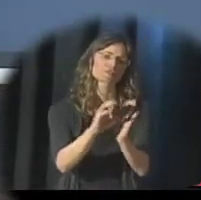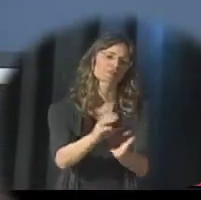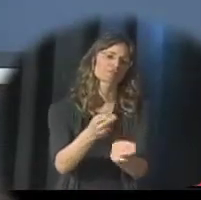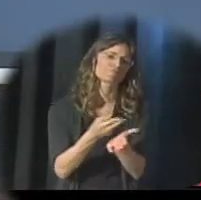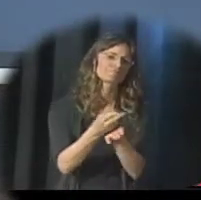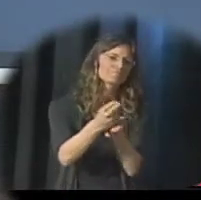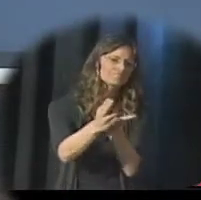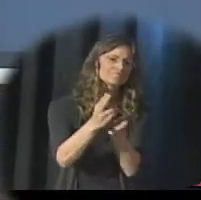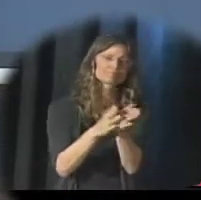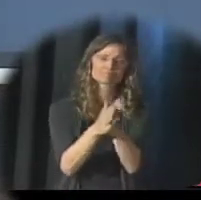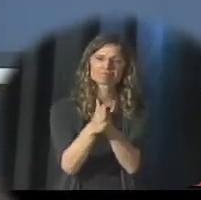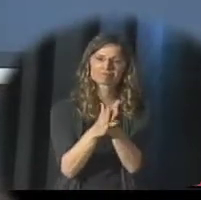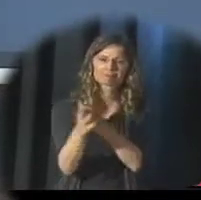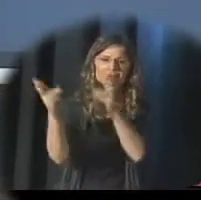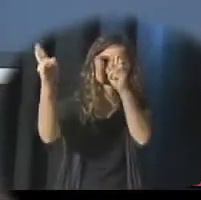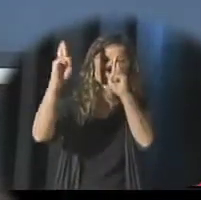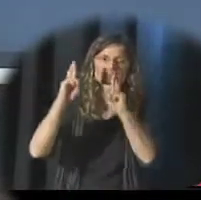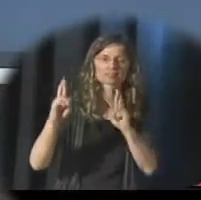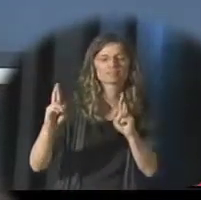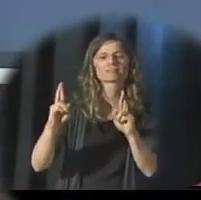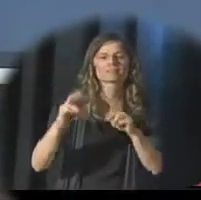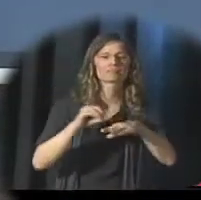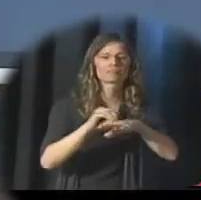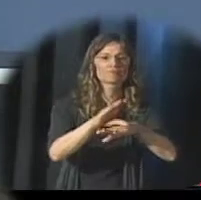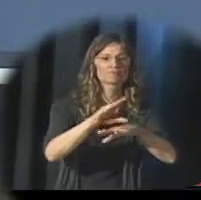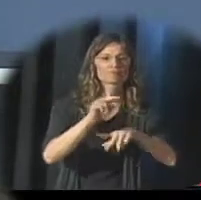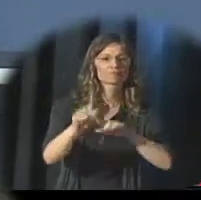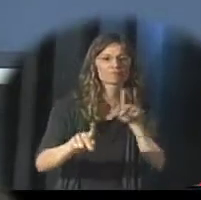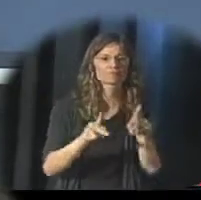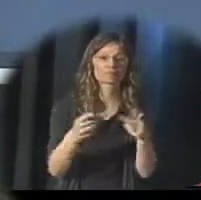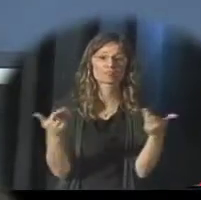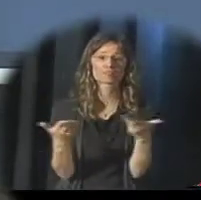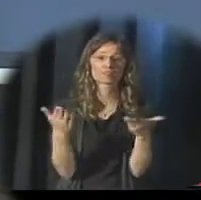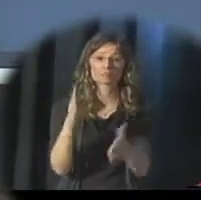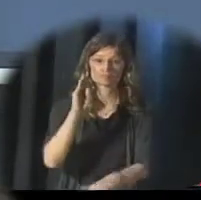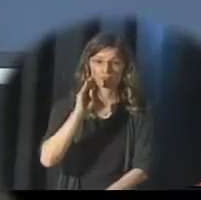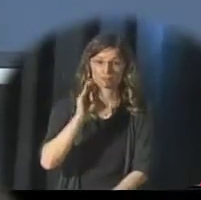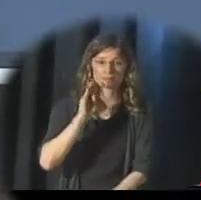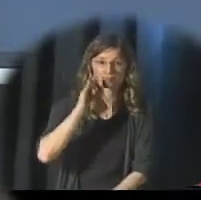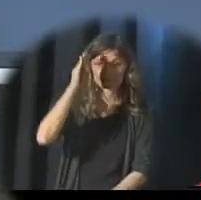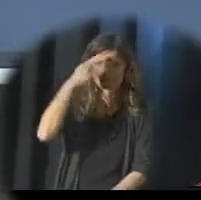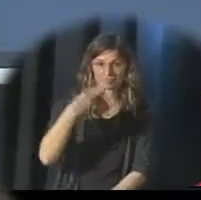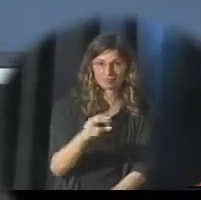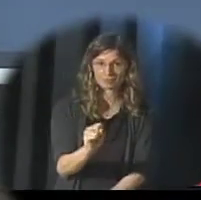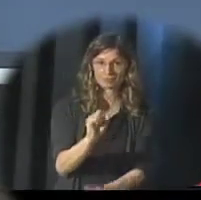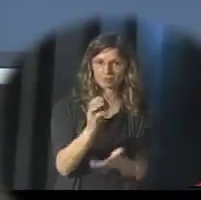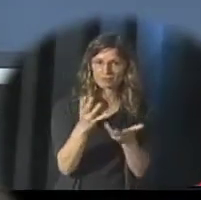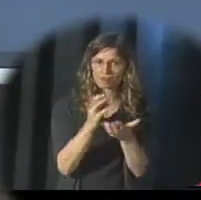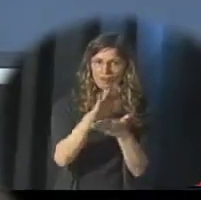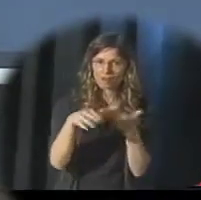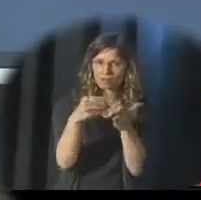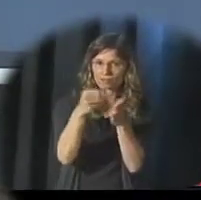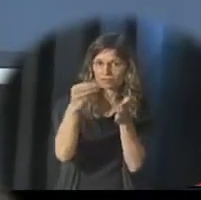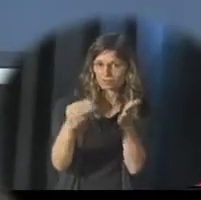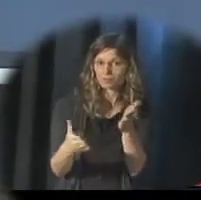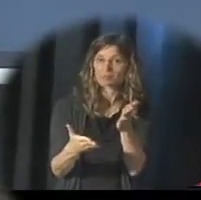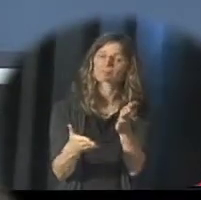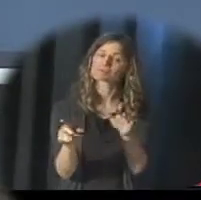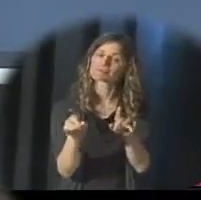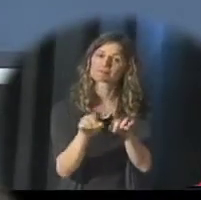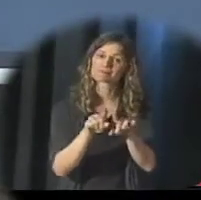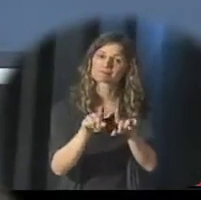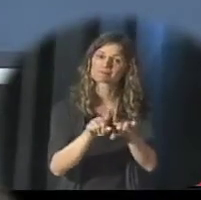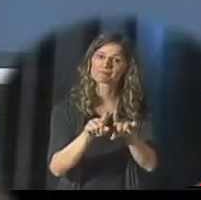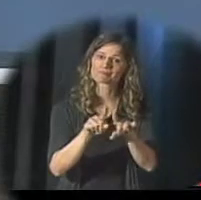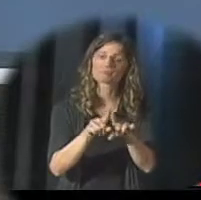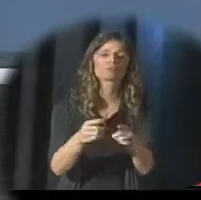they positively impact the world and people around them Here at Boone High School, want all of our students to be heroes every day Please watch the following video to